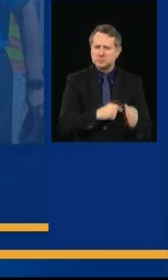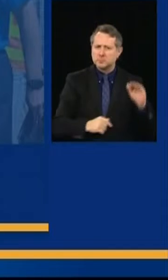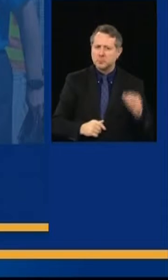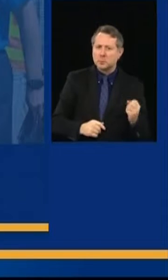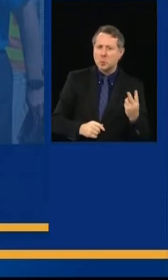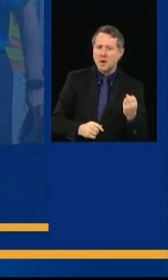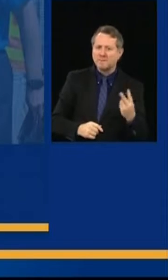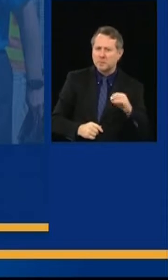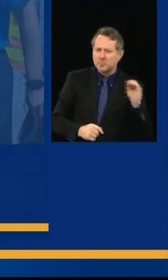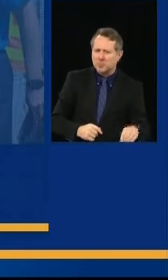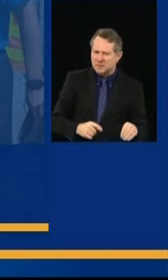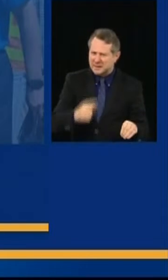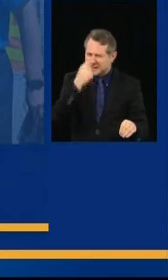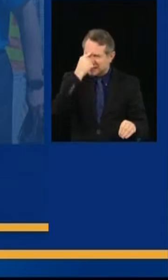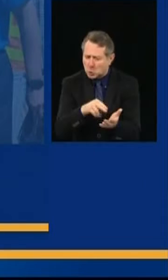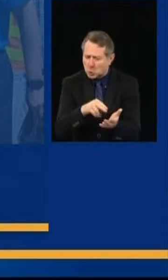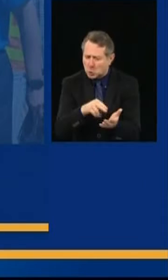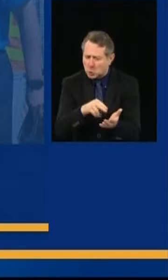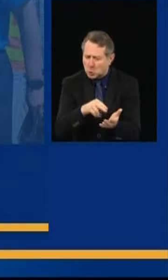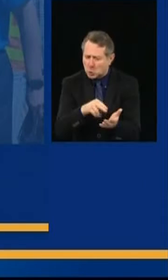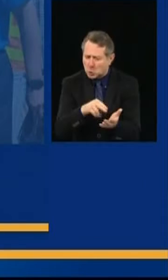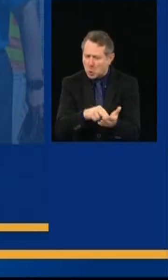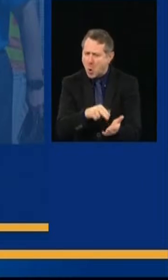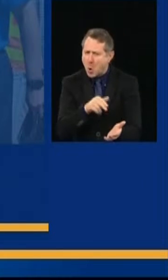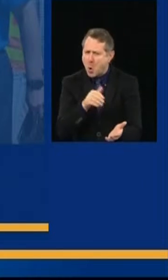that. Nurses, doctors in emergency rooms,